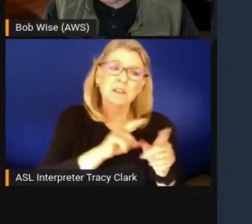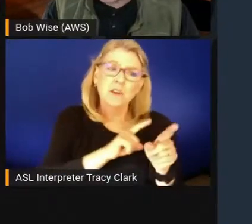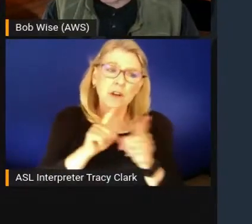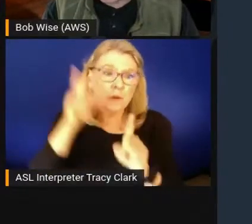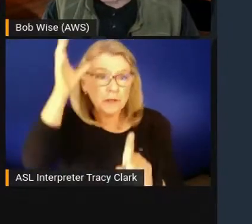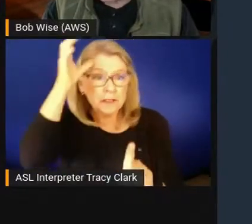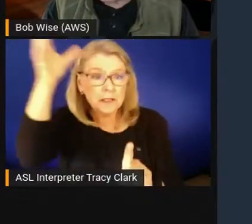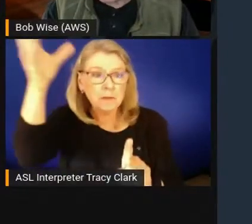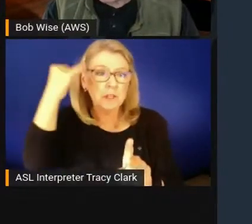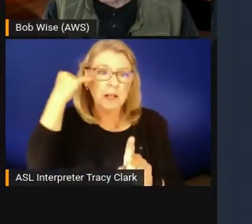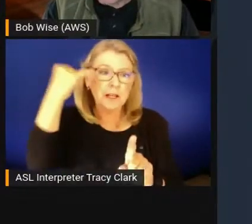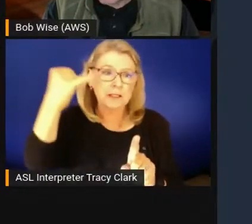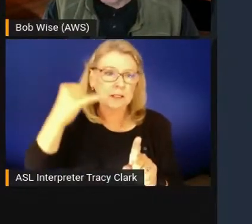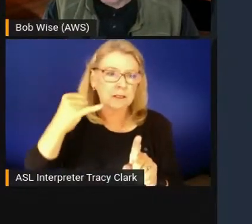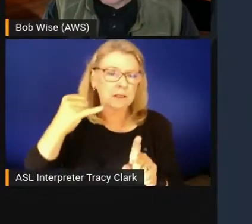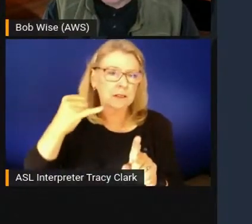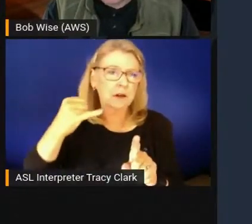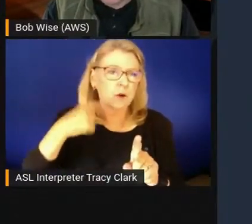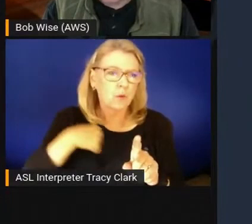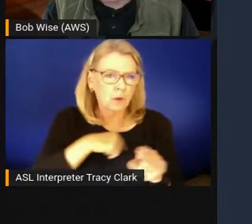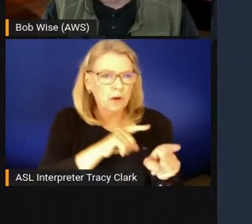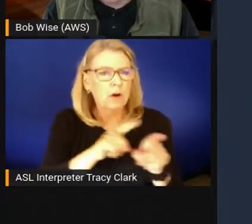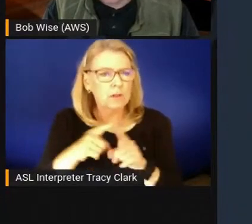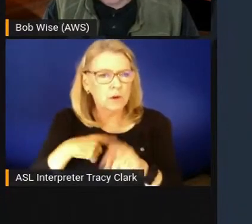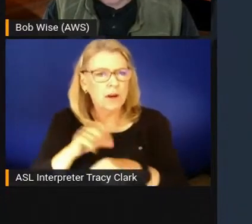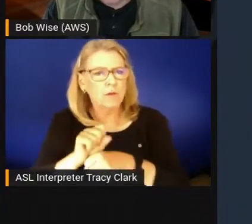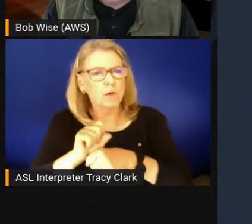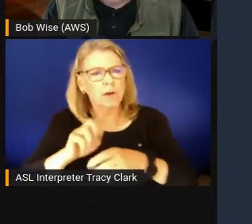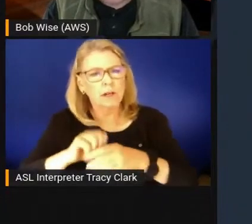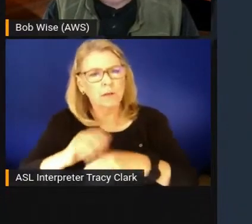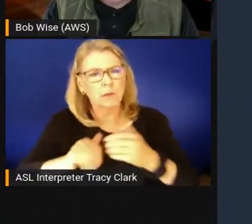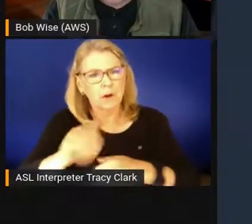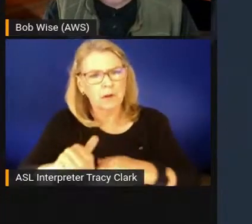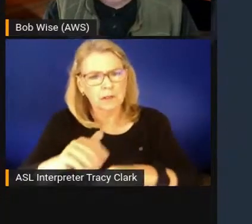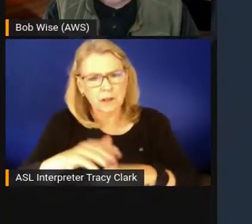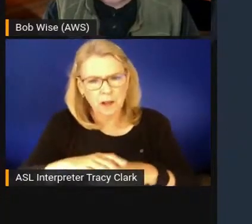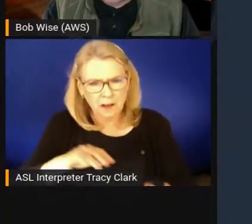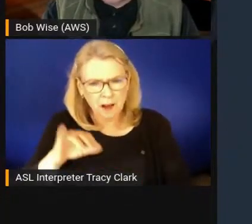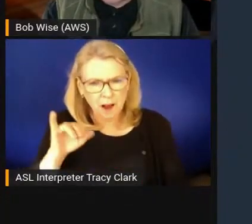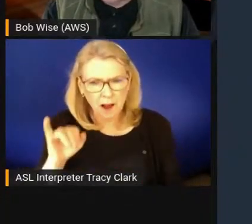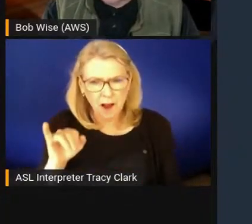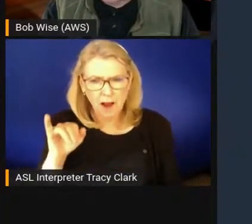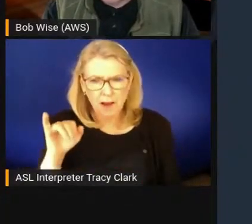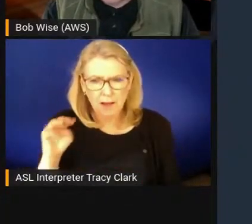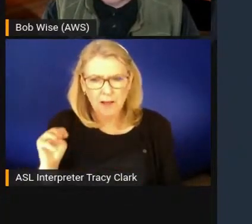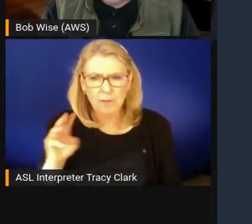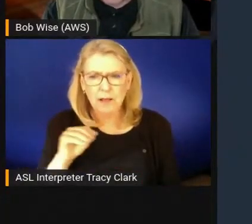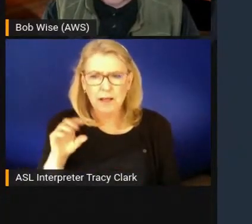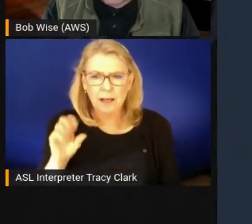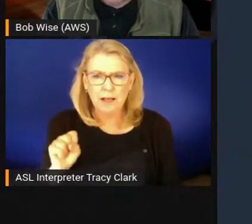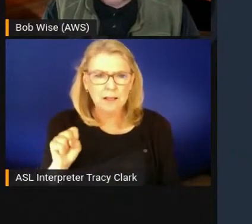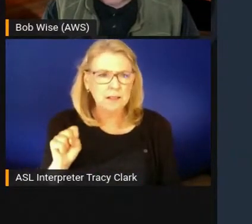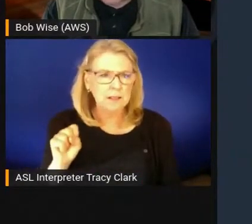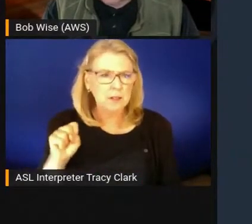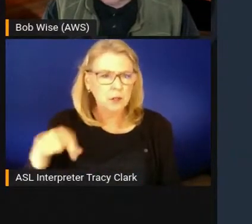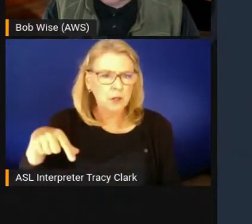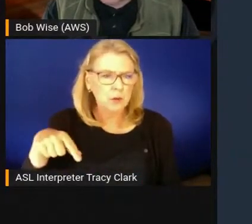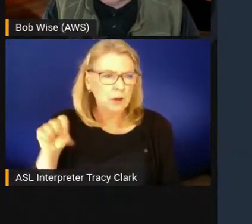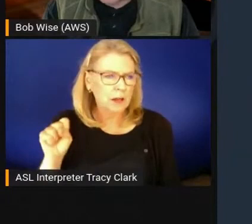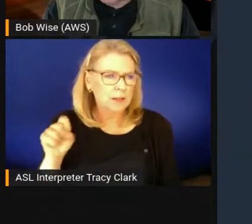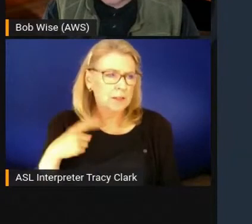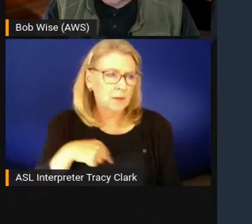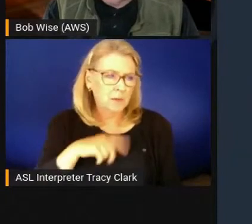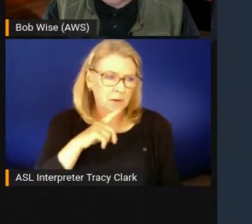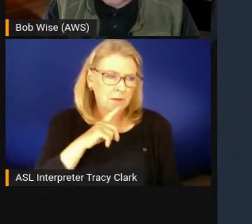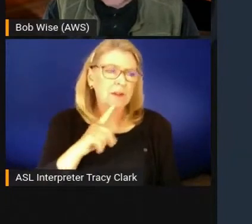idea. We also have work in progress on IAM and SQS, and we are really excited about 2